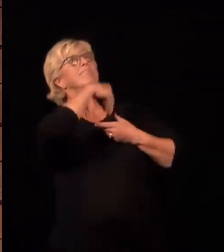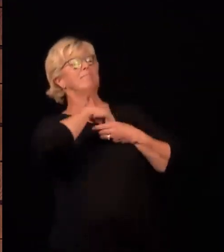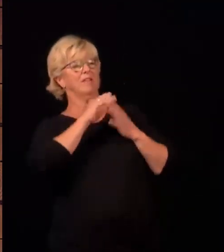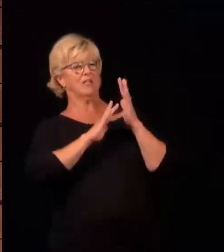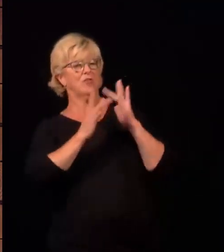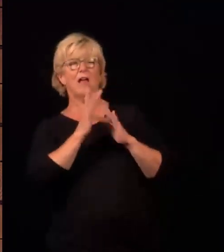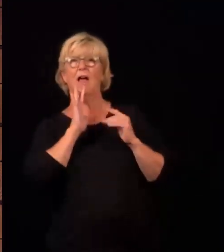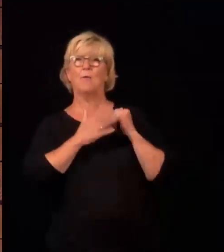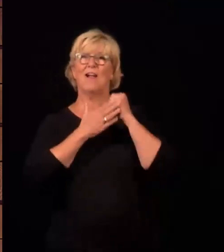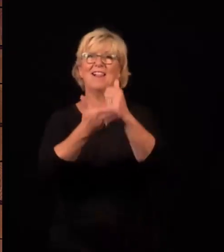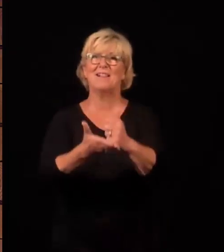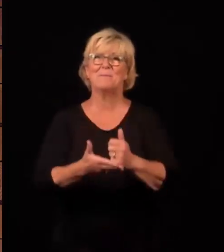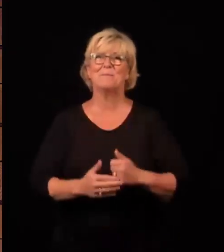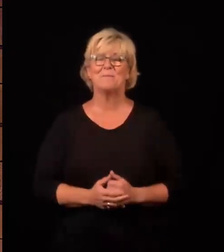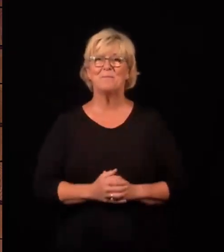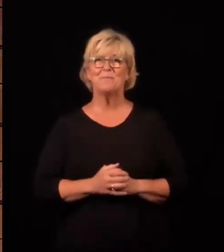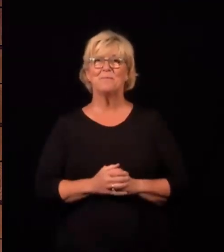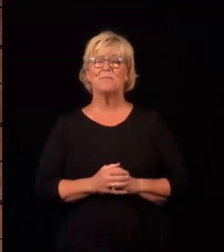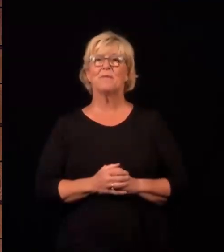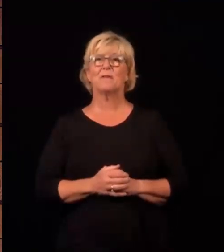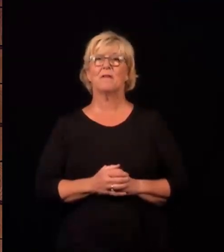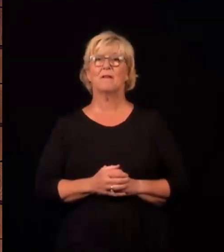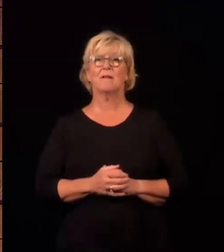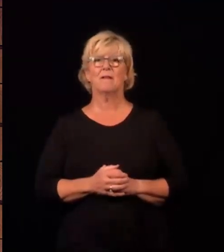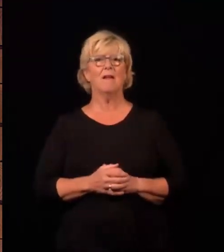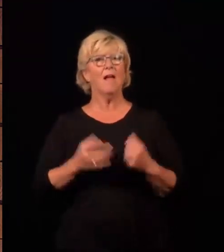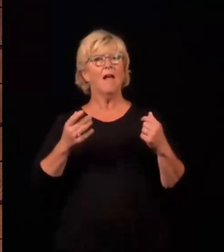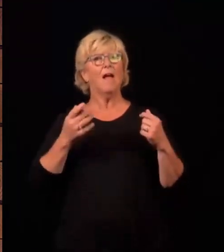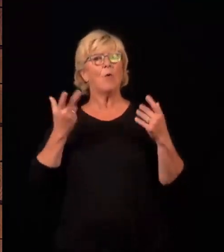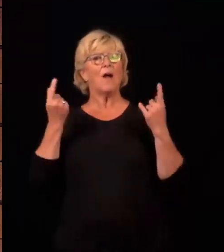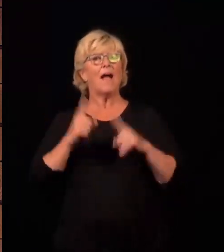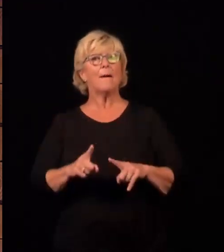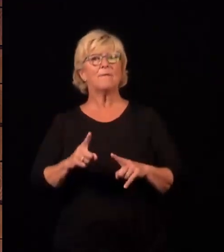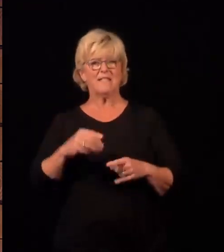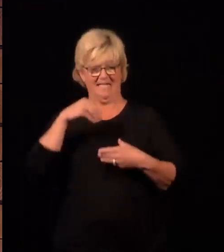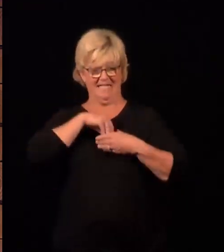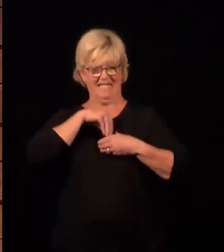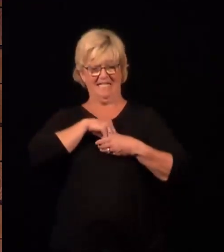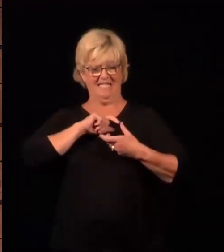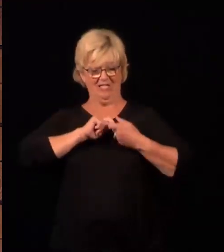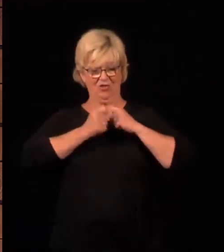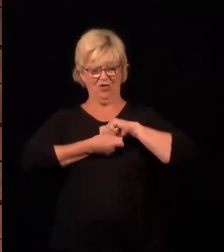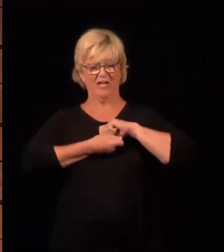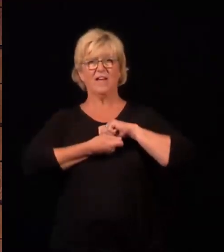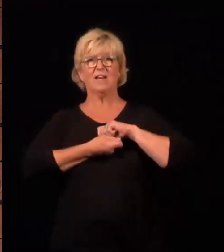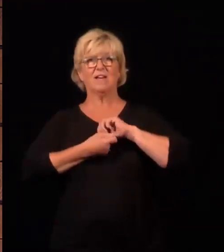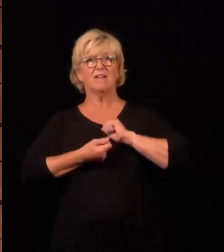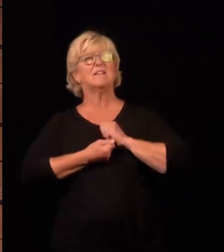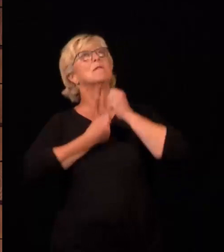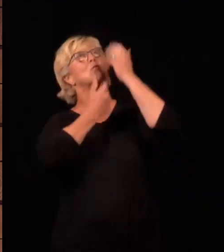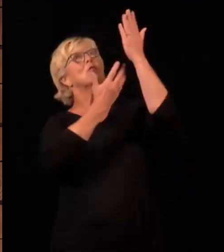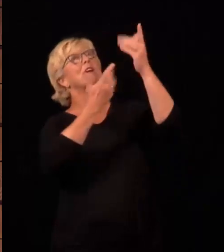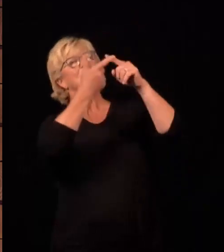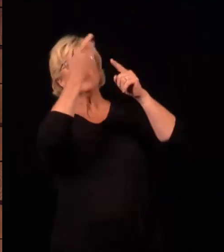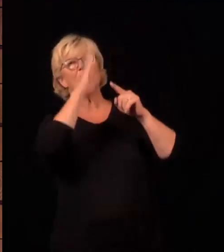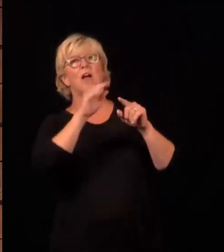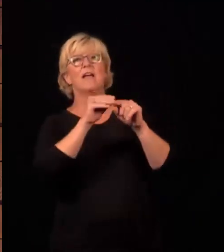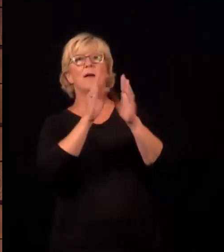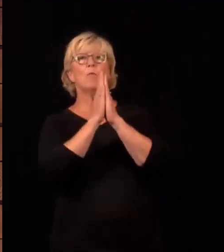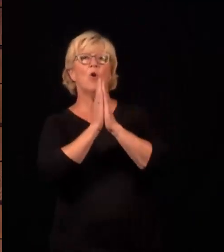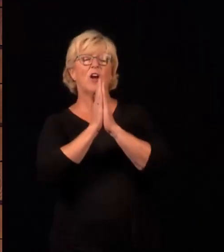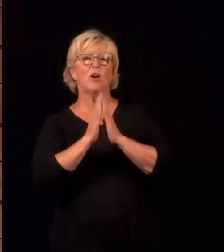I'm going to help you do that. Because faith happens on the inside and it's expressed to God in a